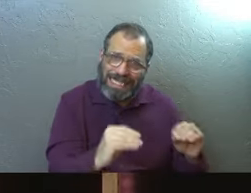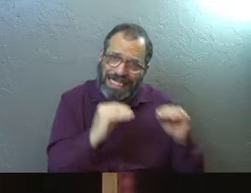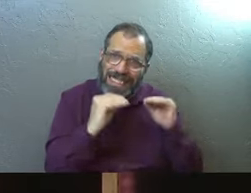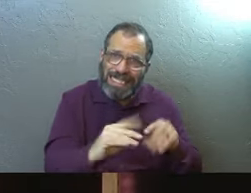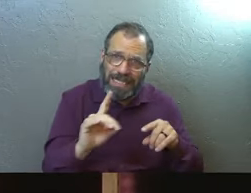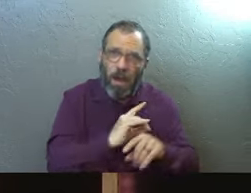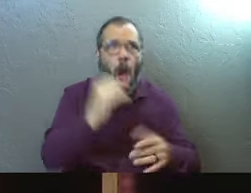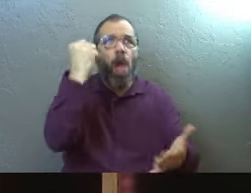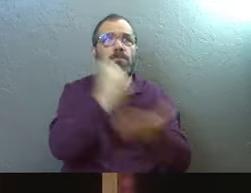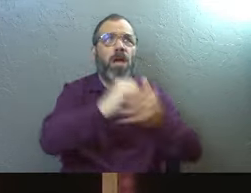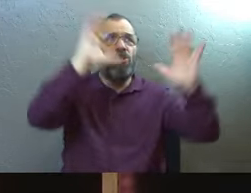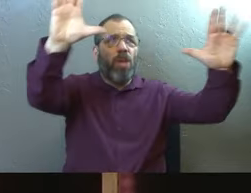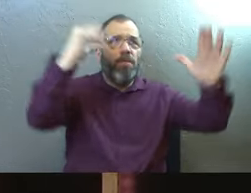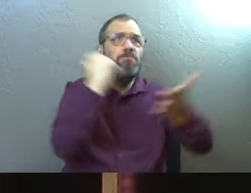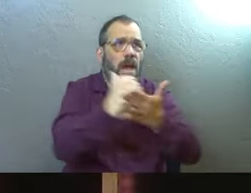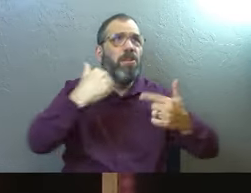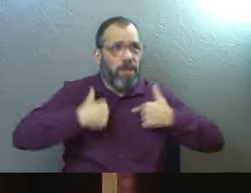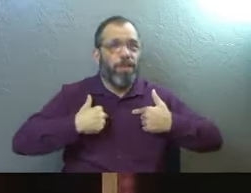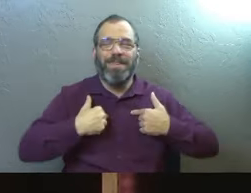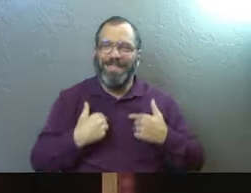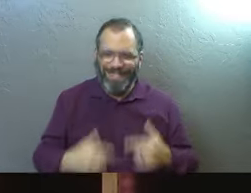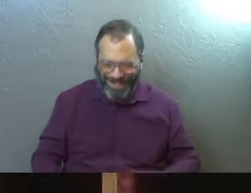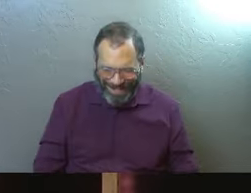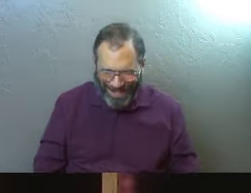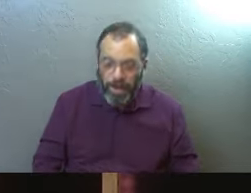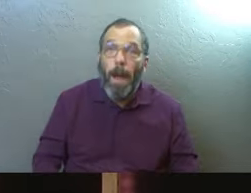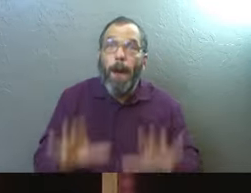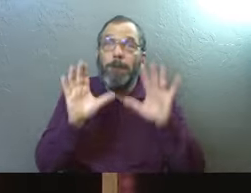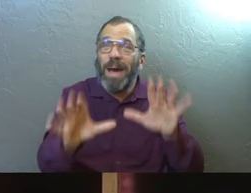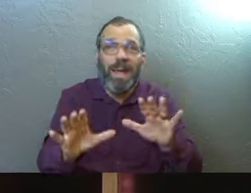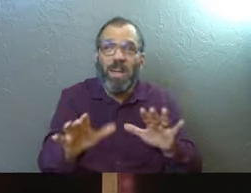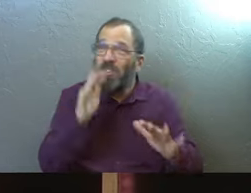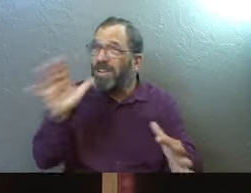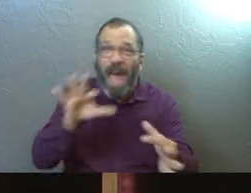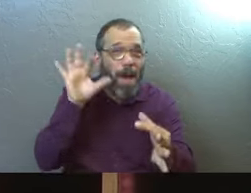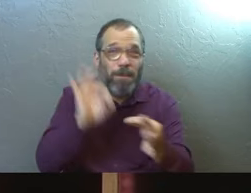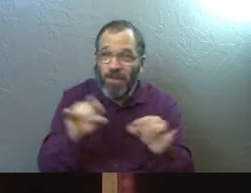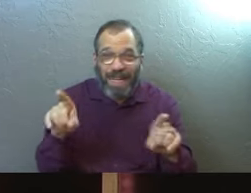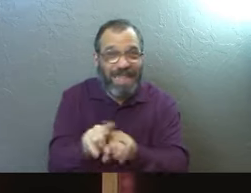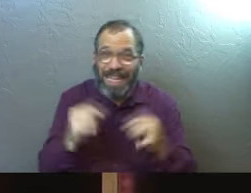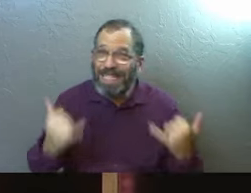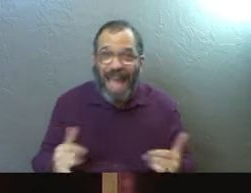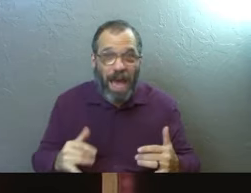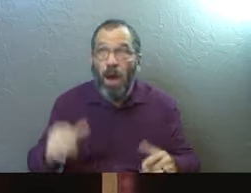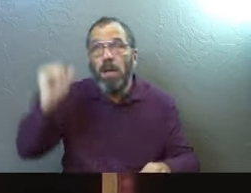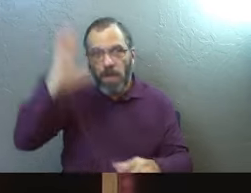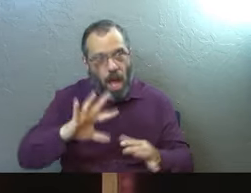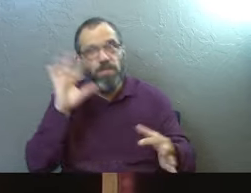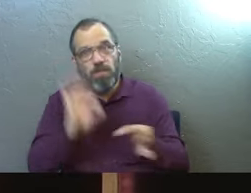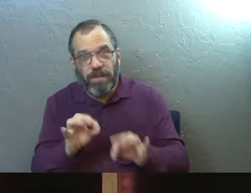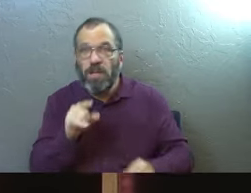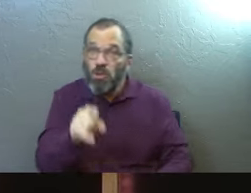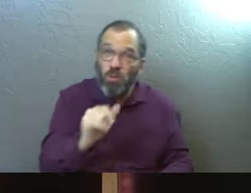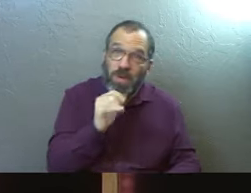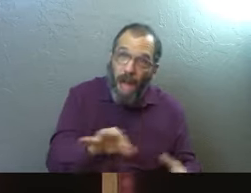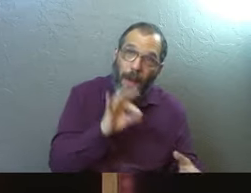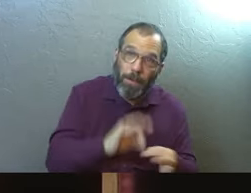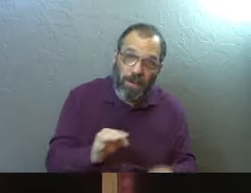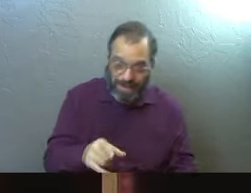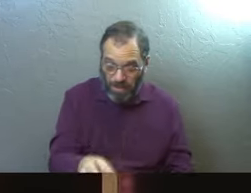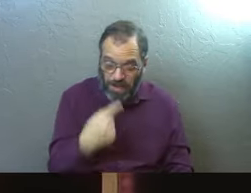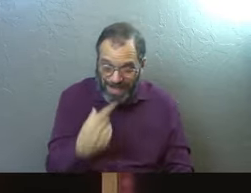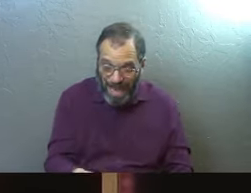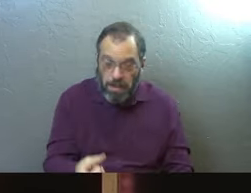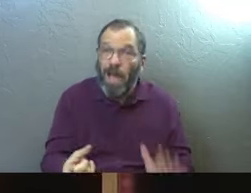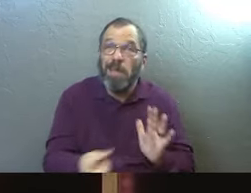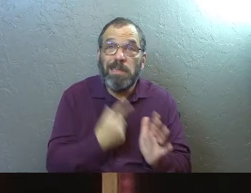Amen. You're trying your best. But you're not as perfect as this, at this thing as God is. And that's what he's